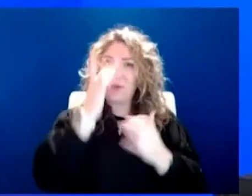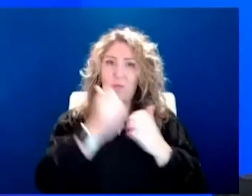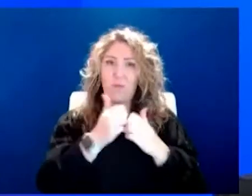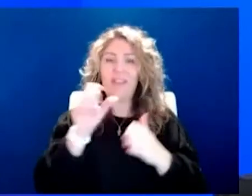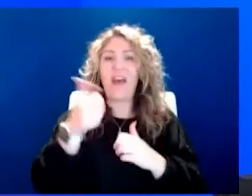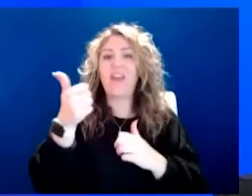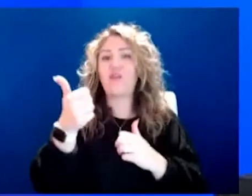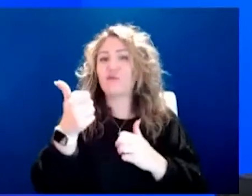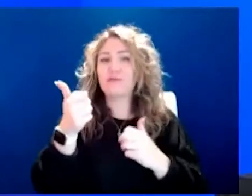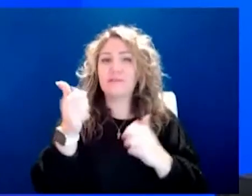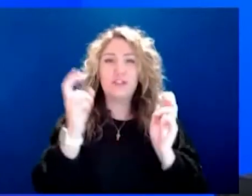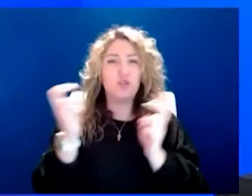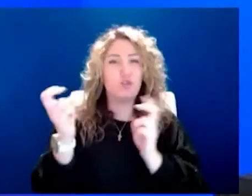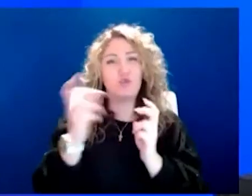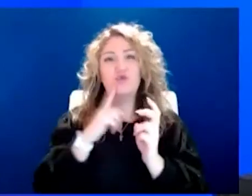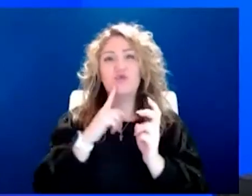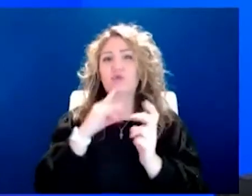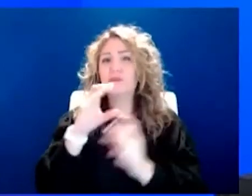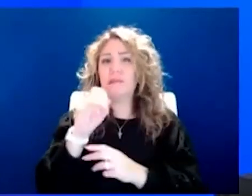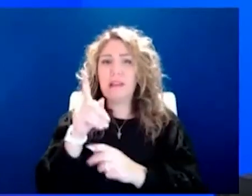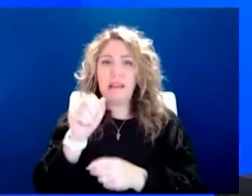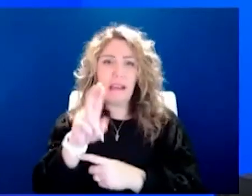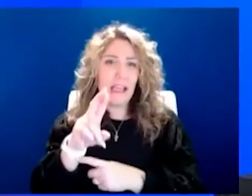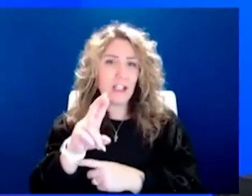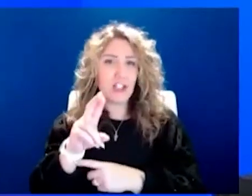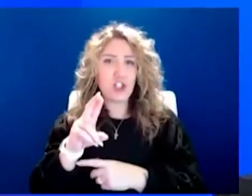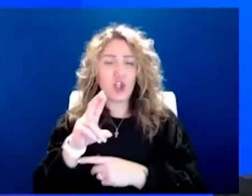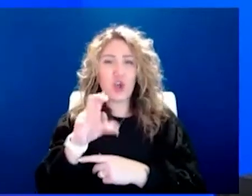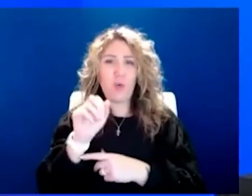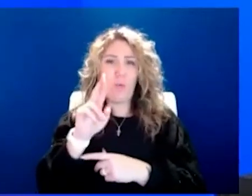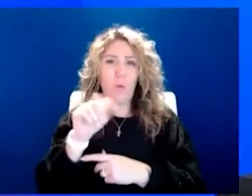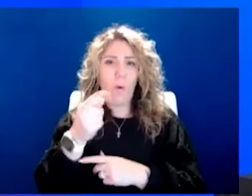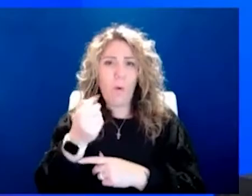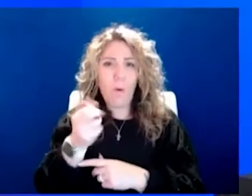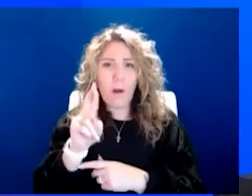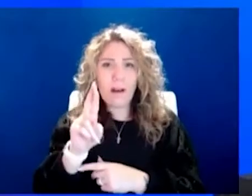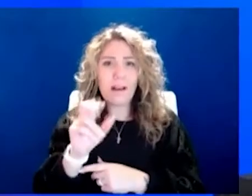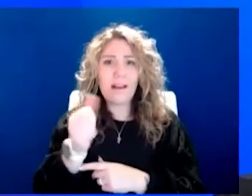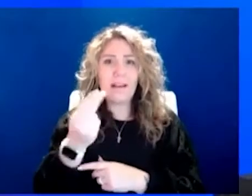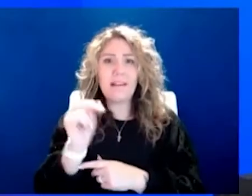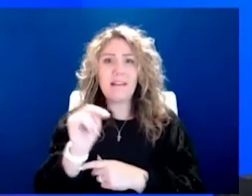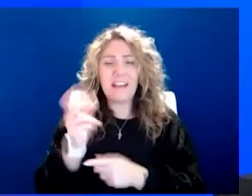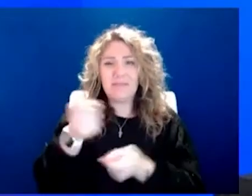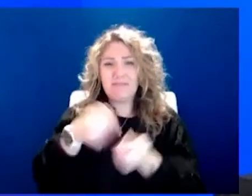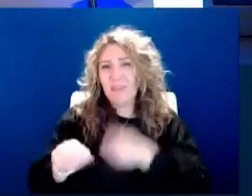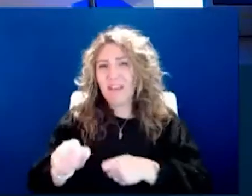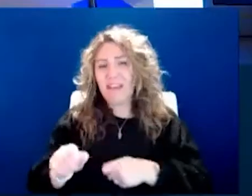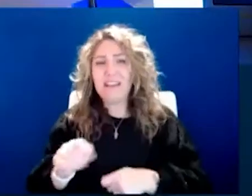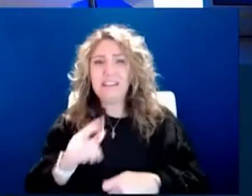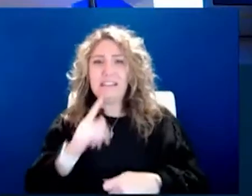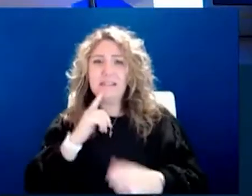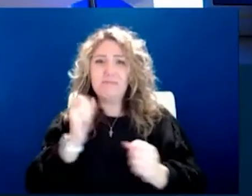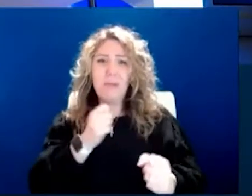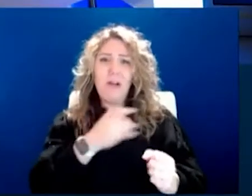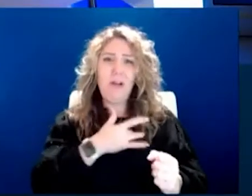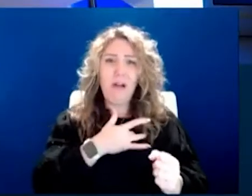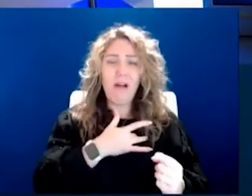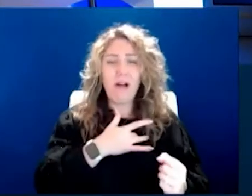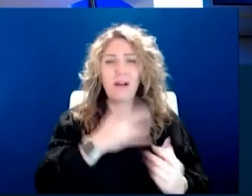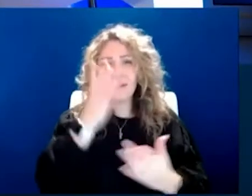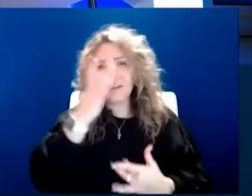cancer, organ transplant, significant cardiac disease, those sorts of things. But it tends to be a